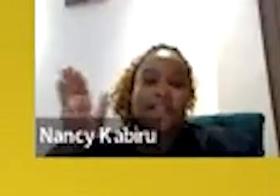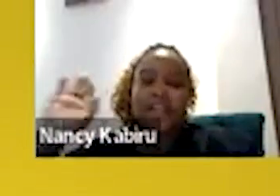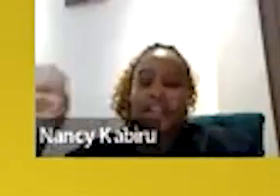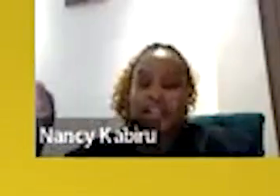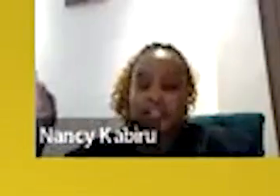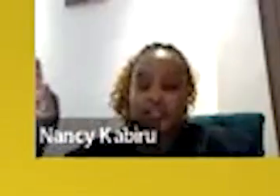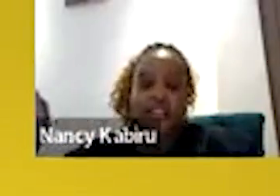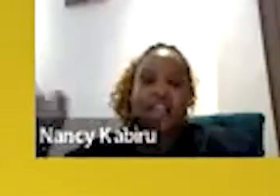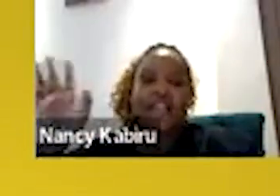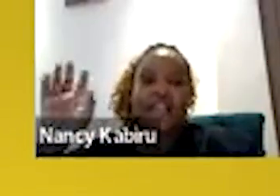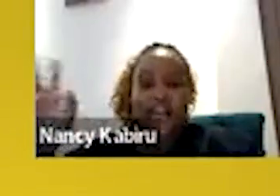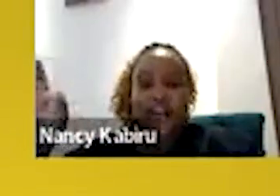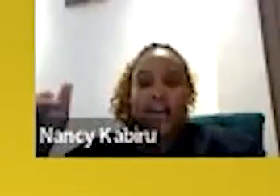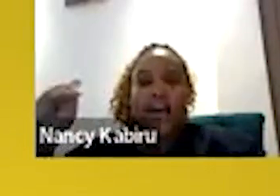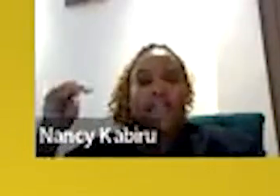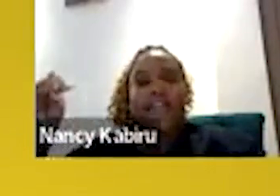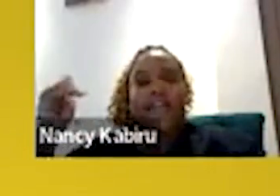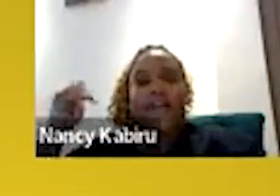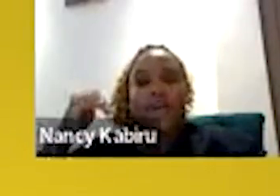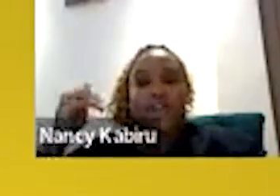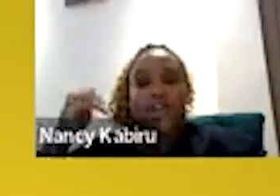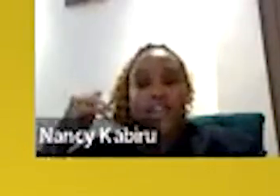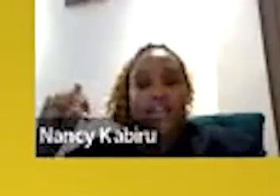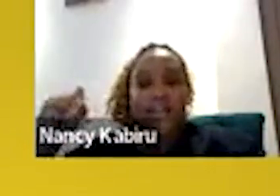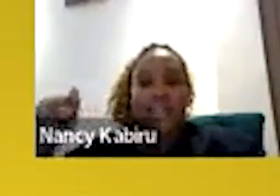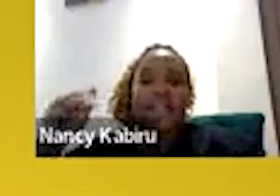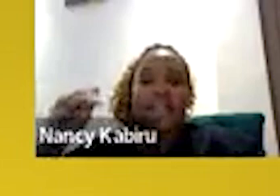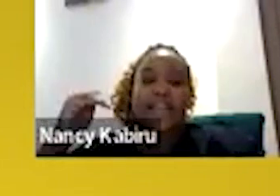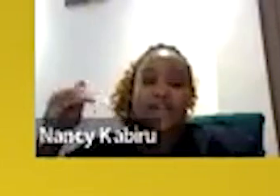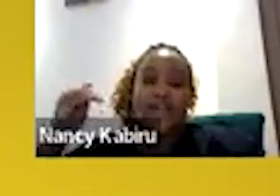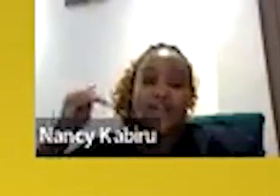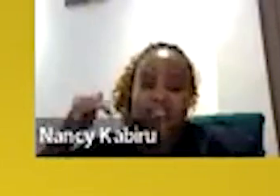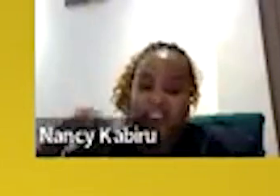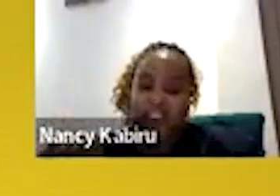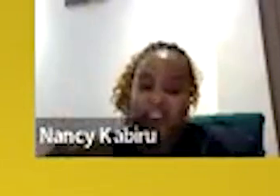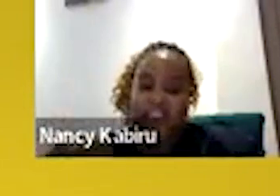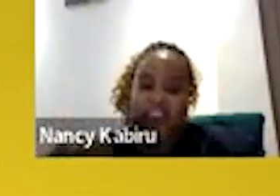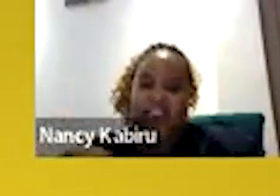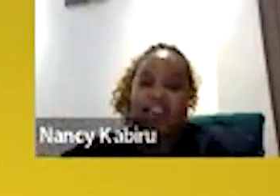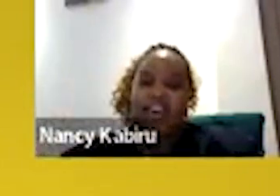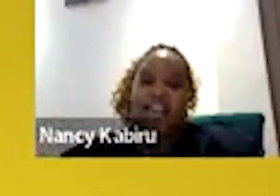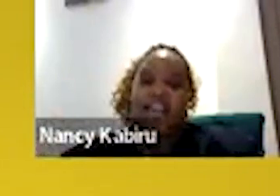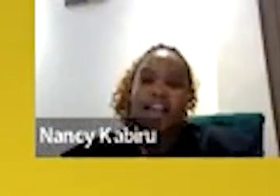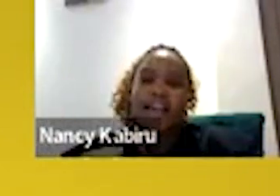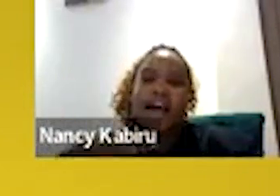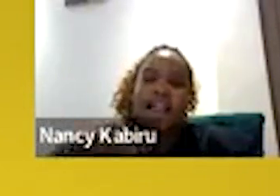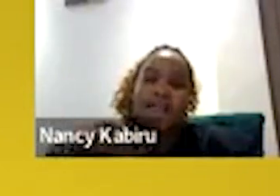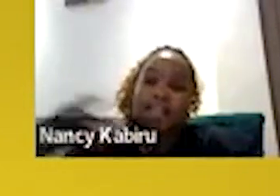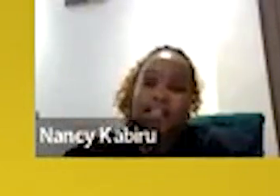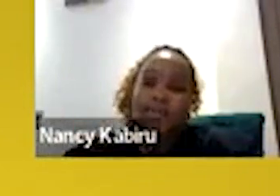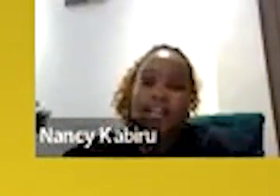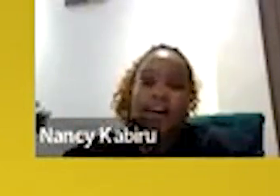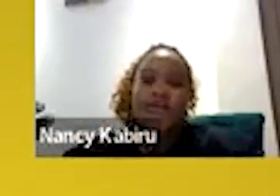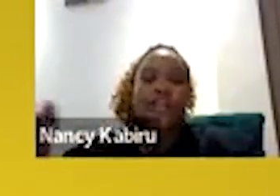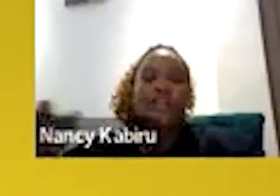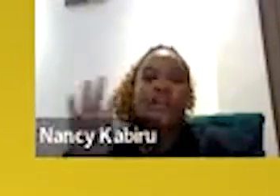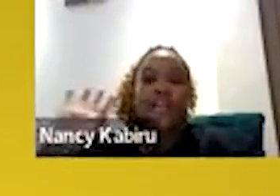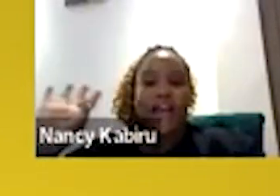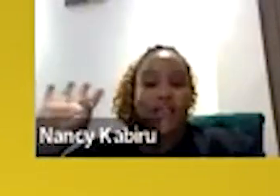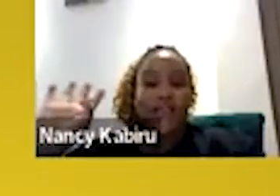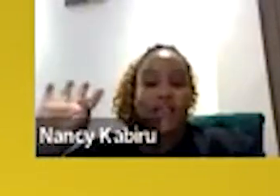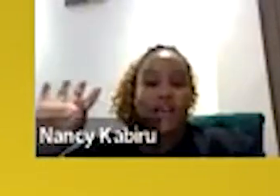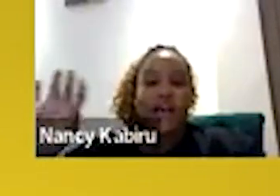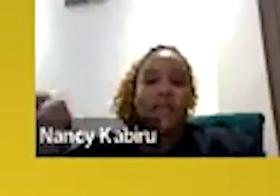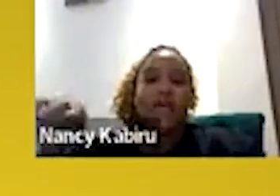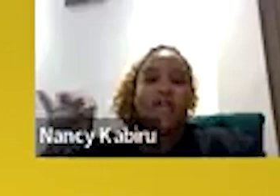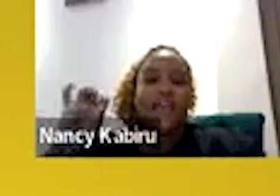a specialist organization like HISIA, having them on your database in case of anything. And then, as much as we love to